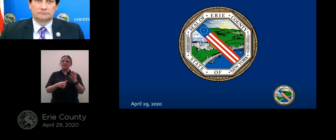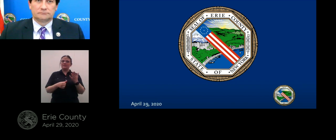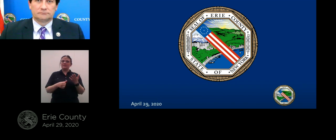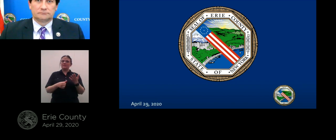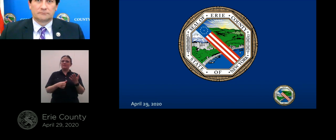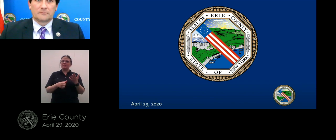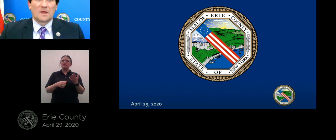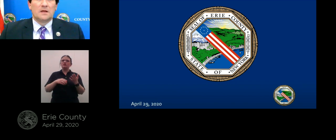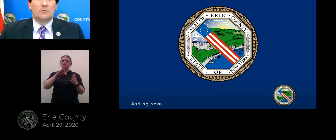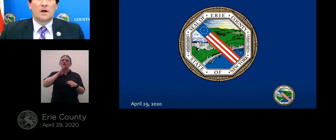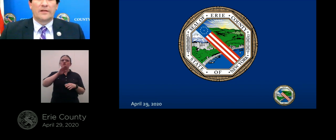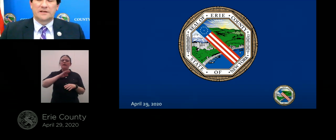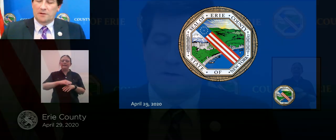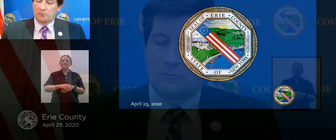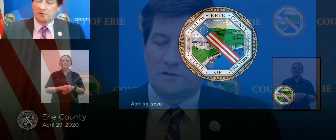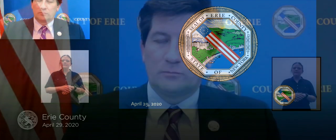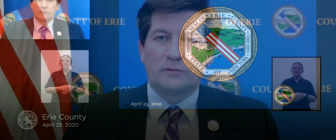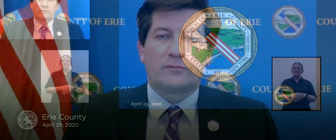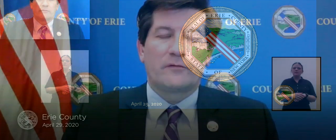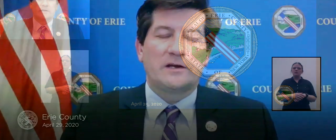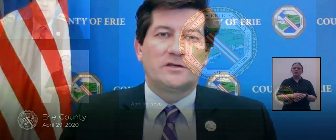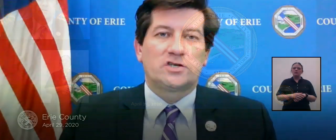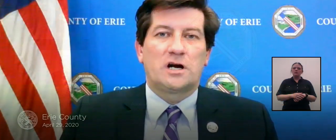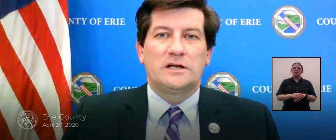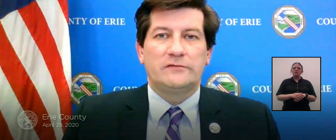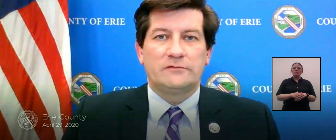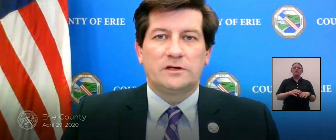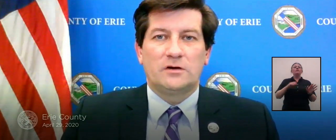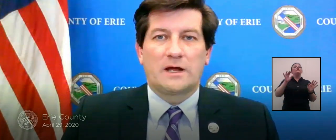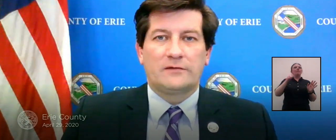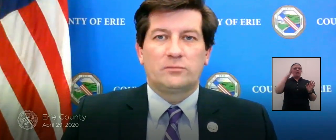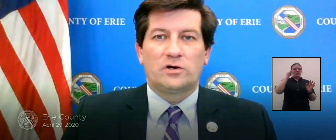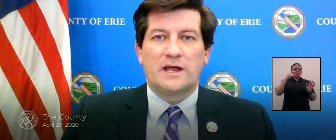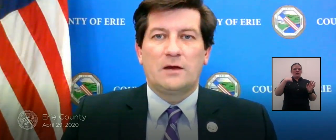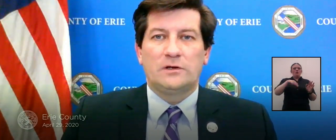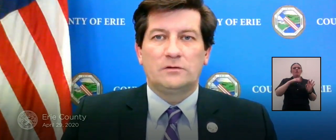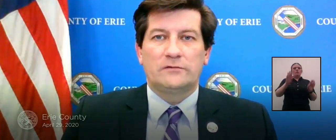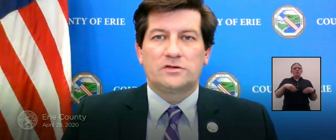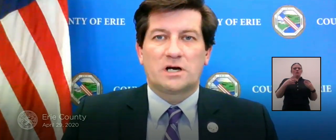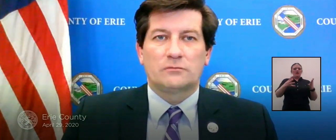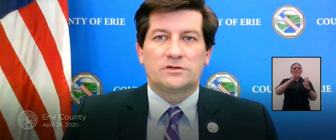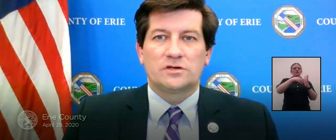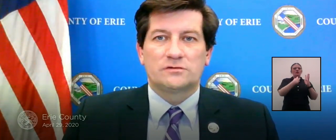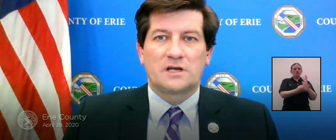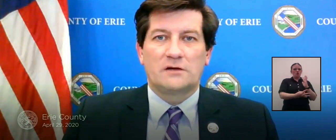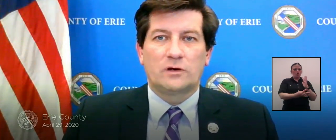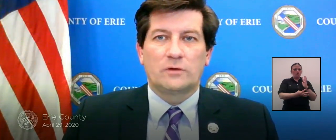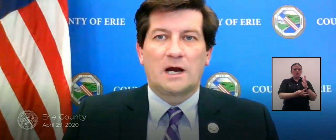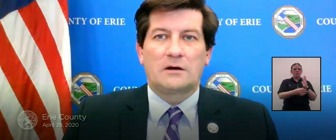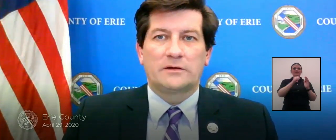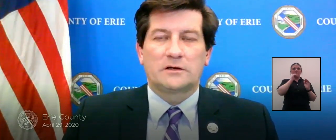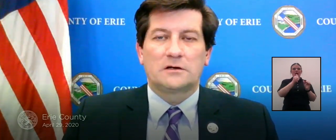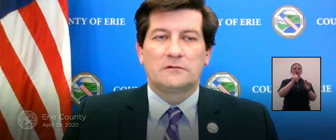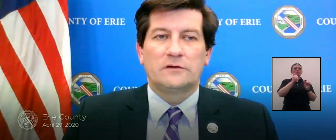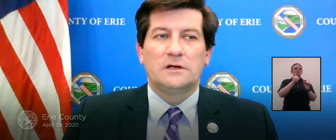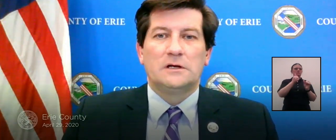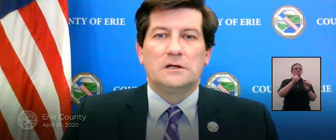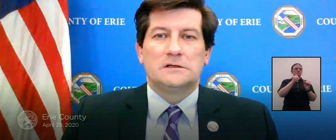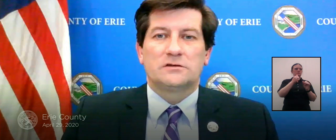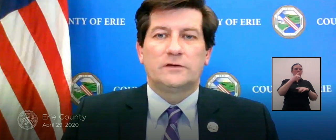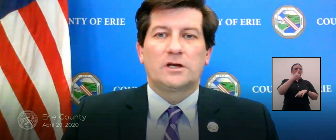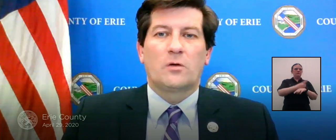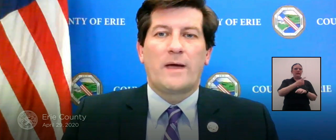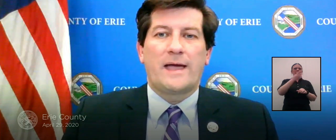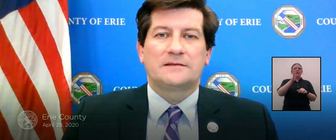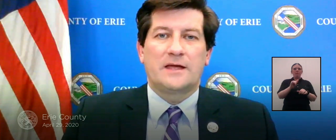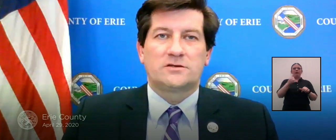just a little frustrating. Well, that's why we've provided the chart. Even if we don't have it per day, we do have the chart which shows kind of where we are on the curve.